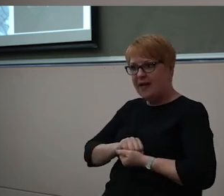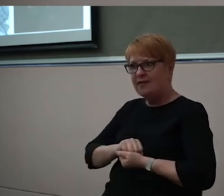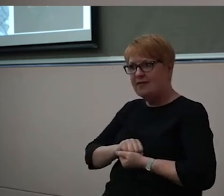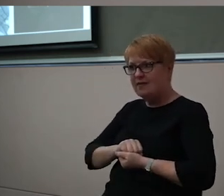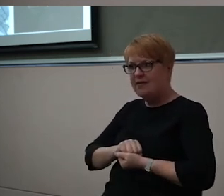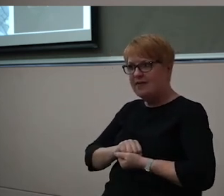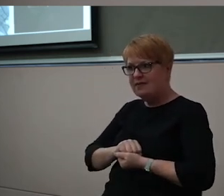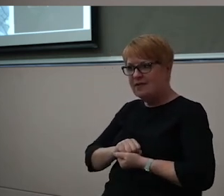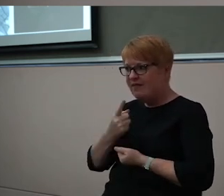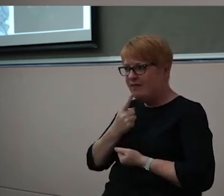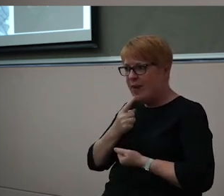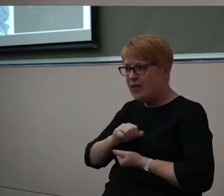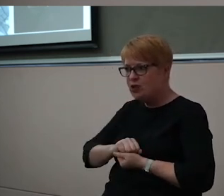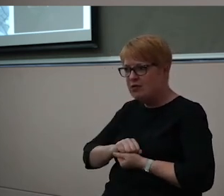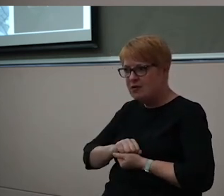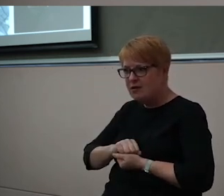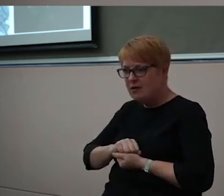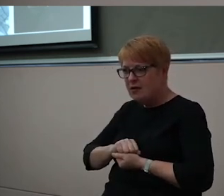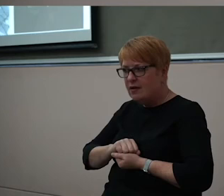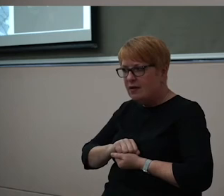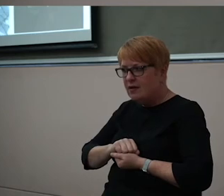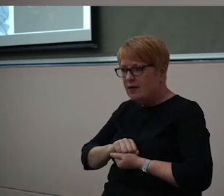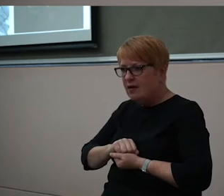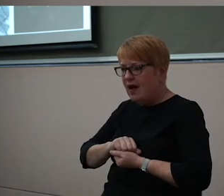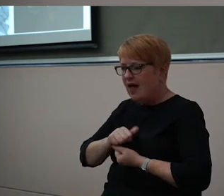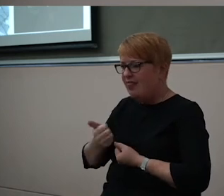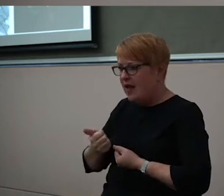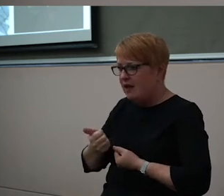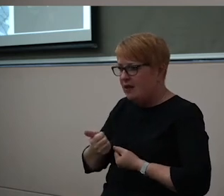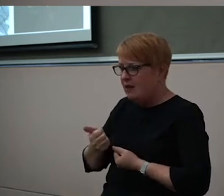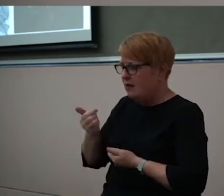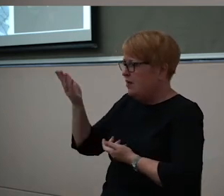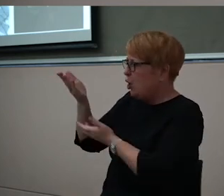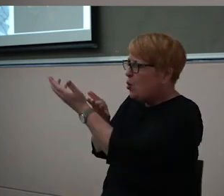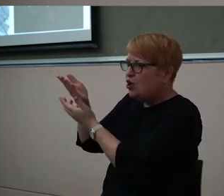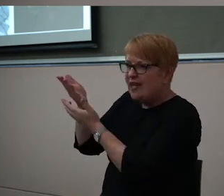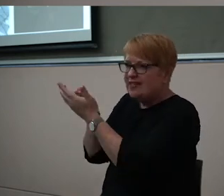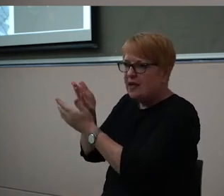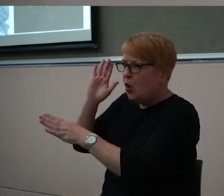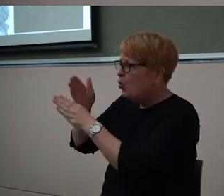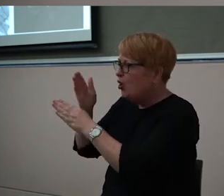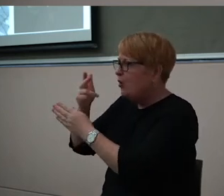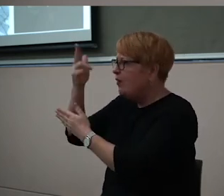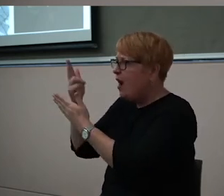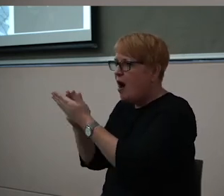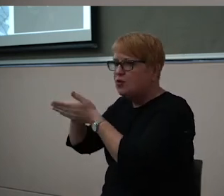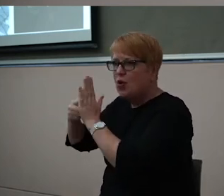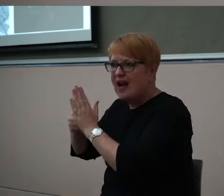heavy work, basically. We don't really talk about how heavy the work can be, that we try and create,